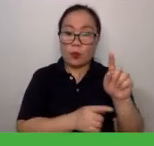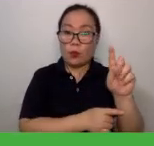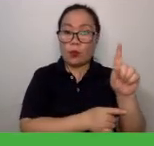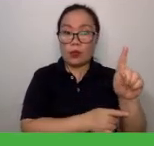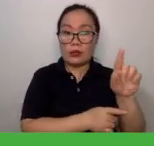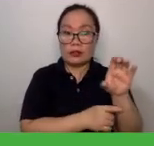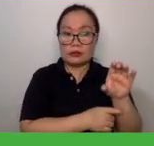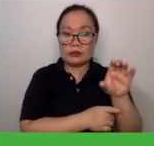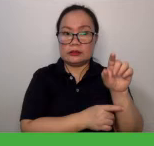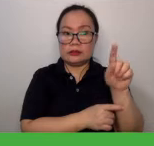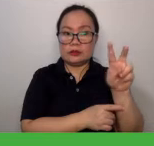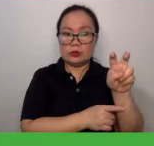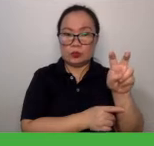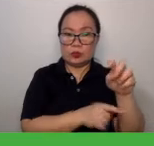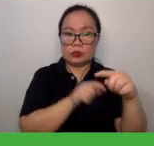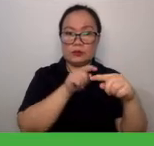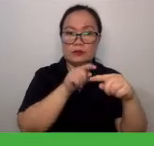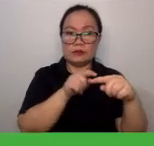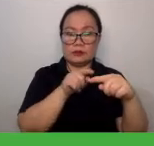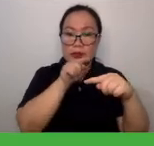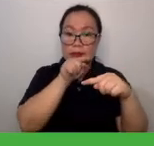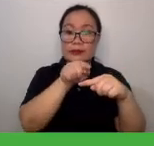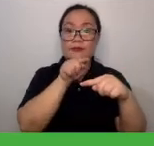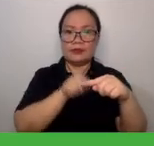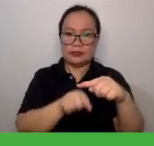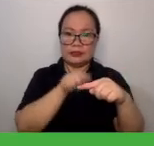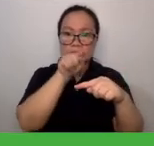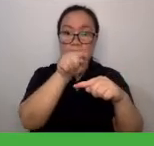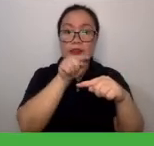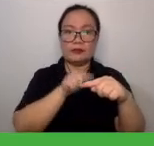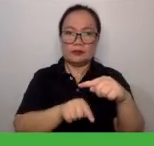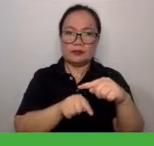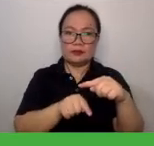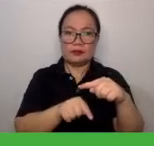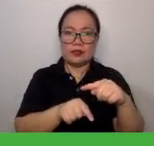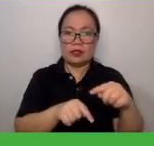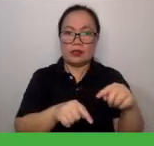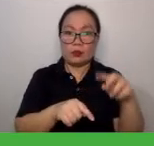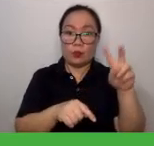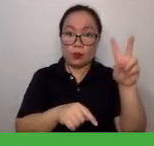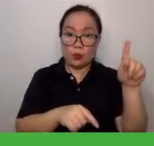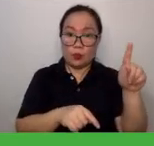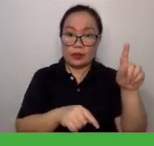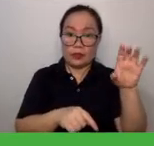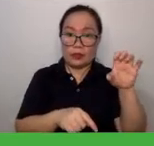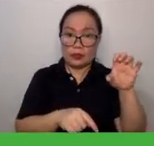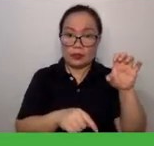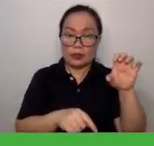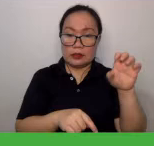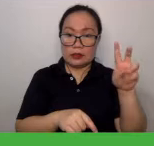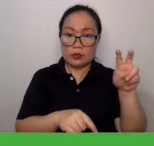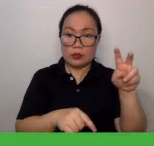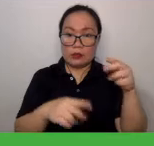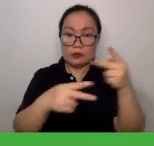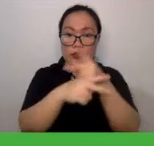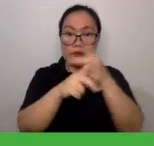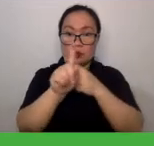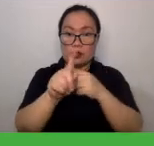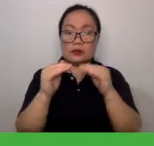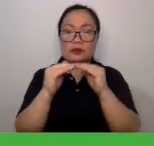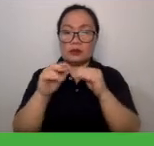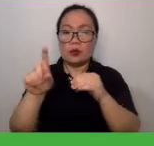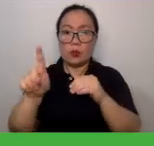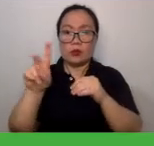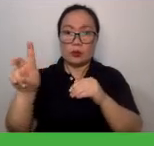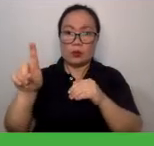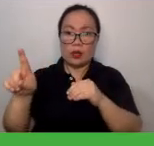112 because 112 times 1, that is 112, and then over 16. So,